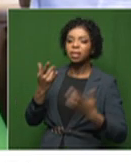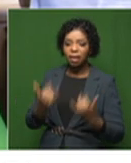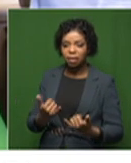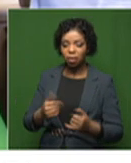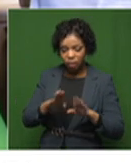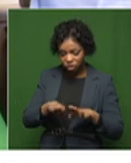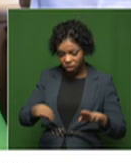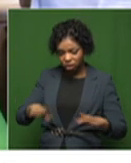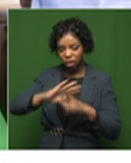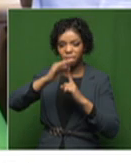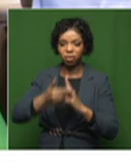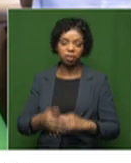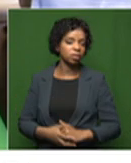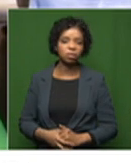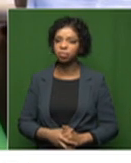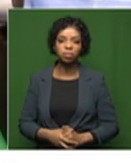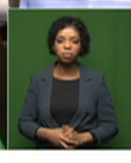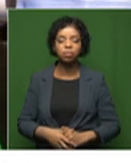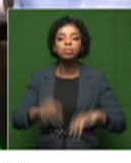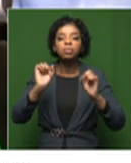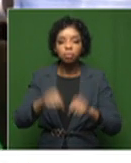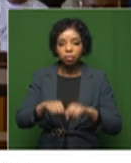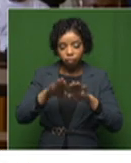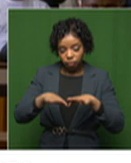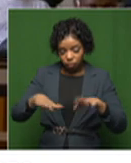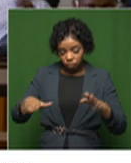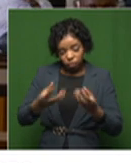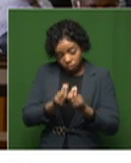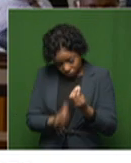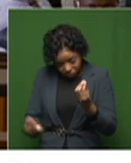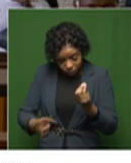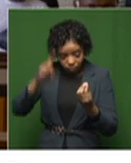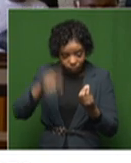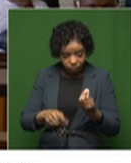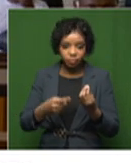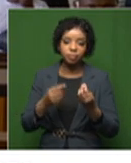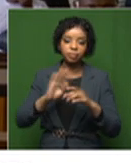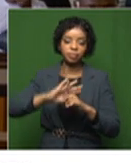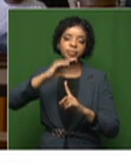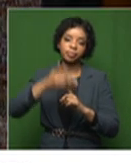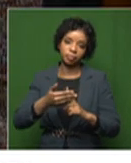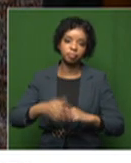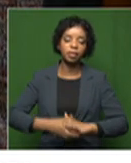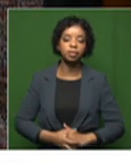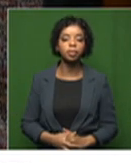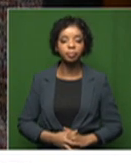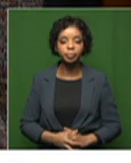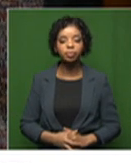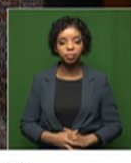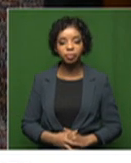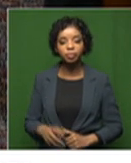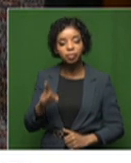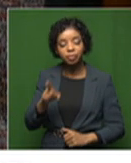the children. Of course, the children are minors, they must be protected. Inside court, a slow start. The